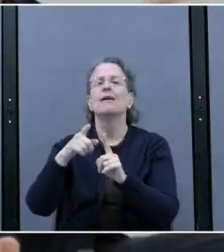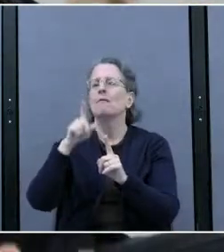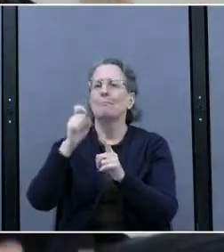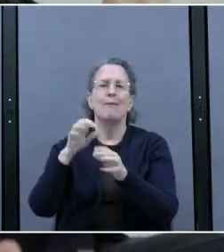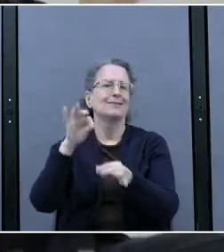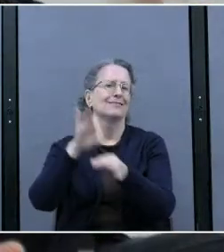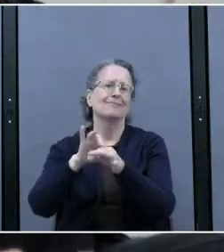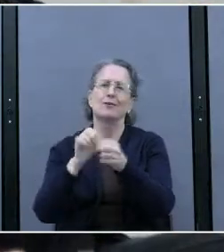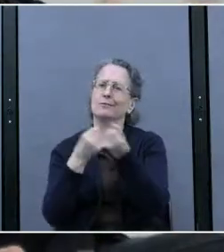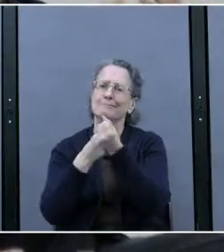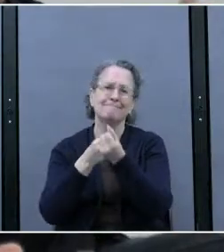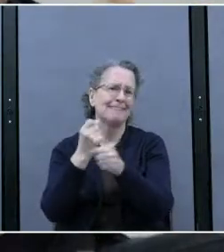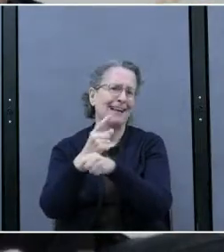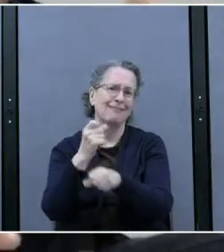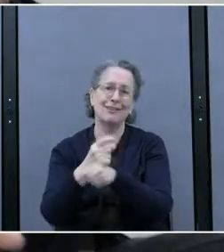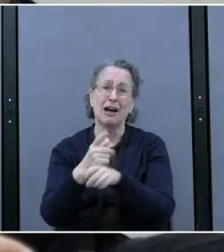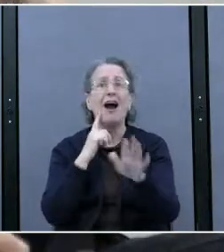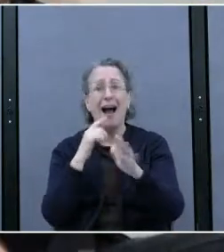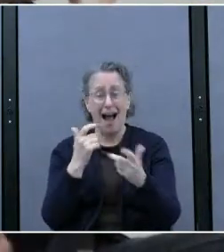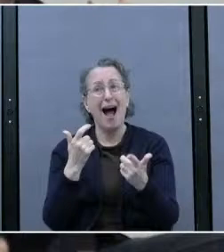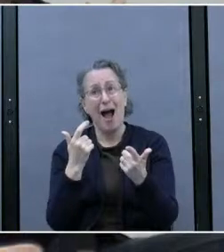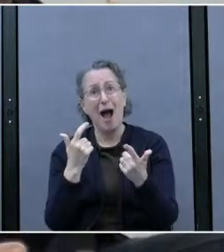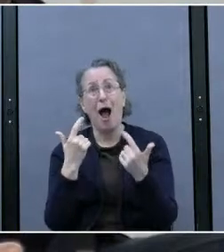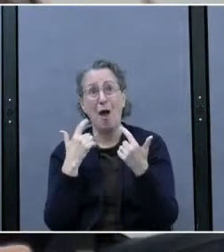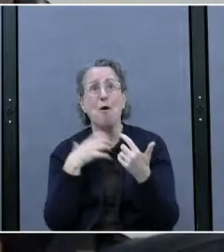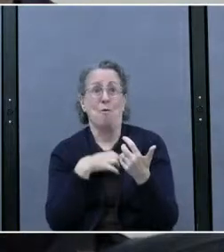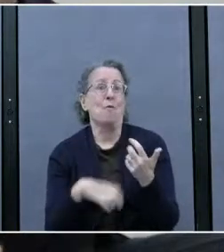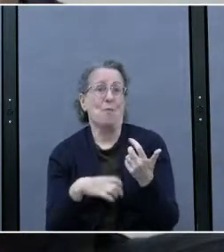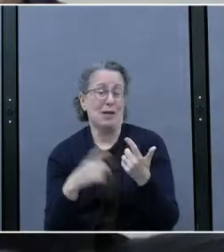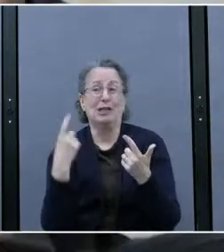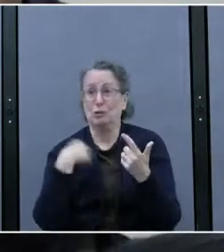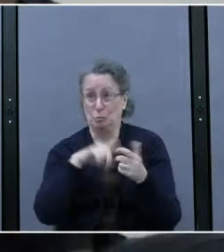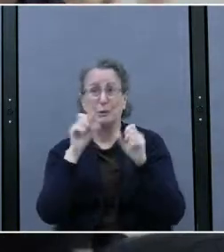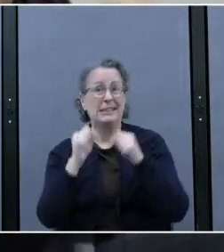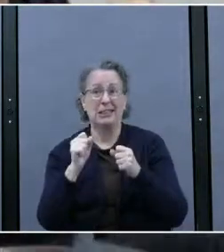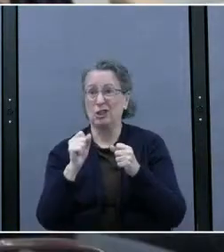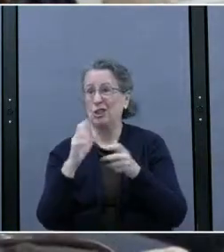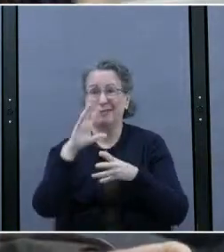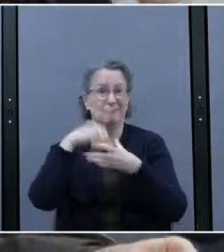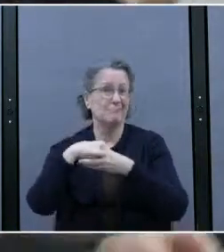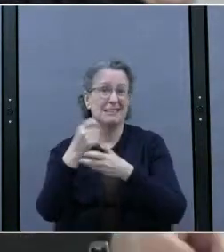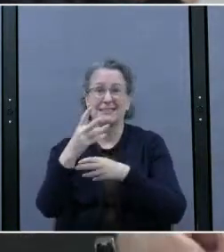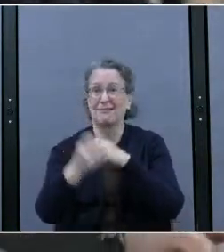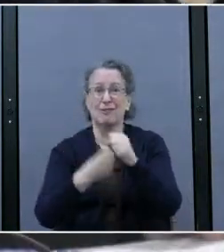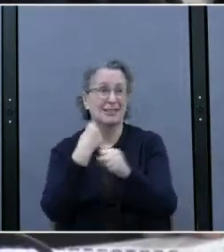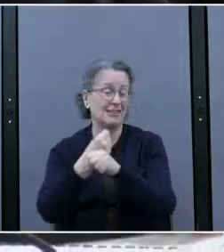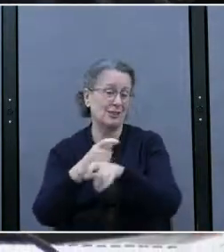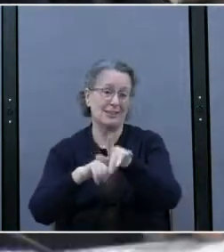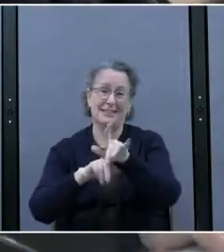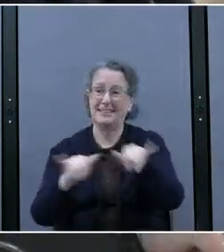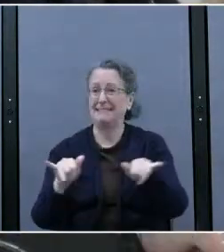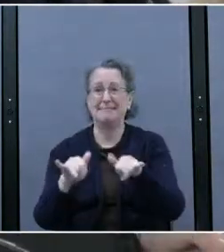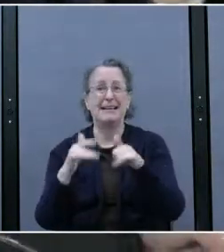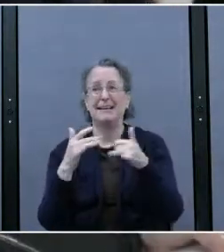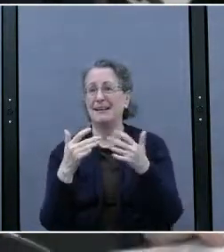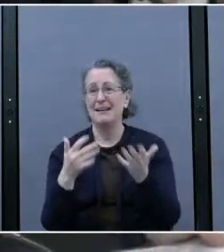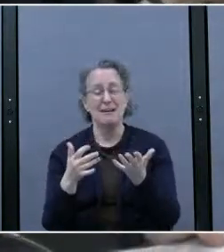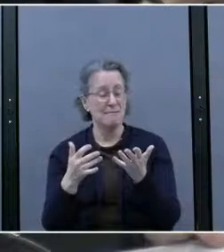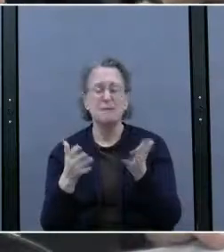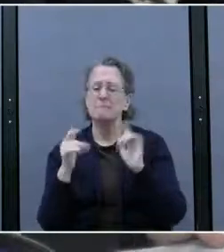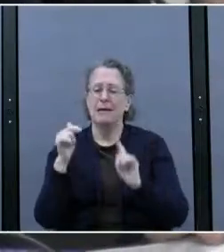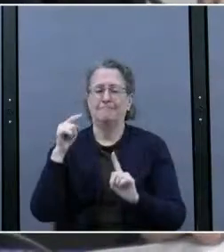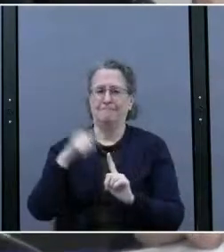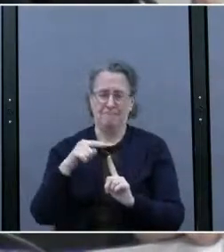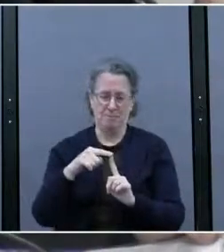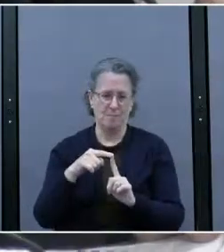to find a way to make that truncated, but this acts essentially as creating a special